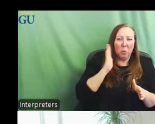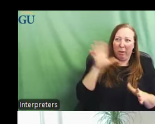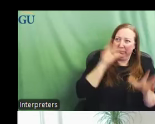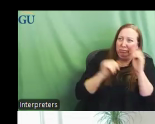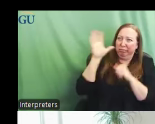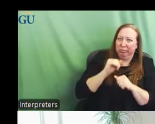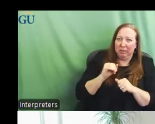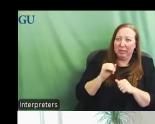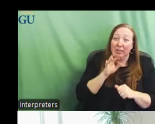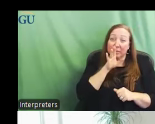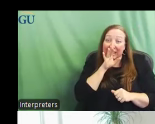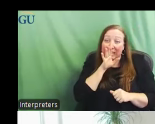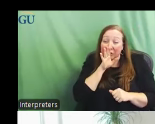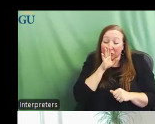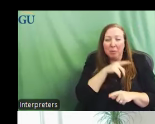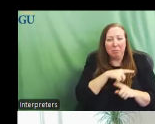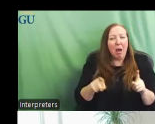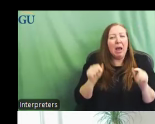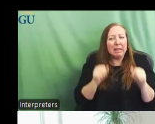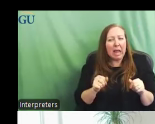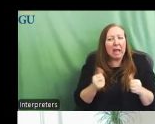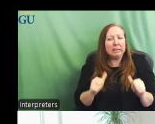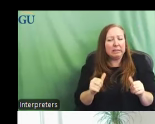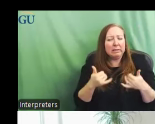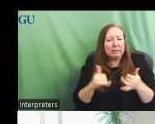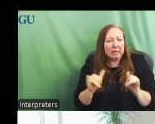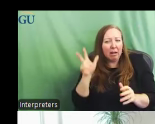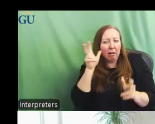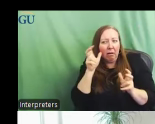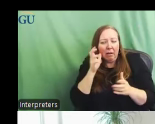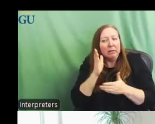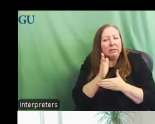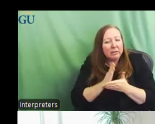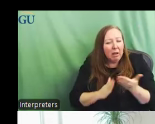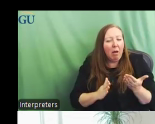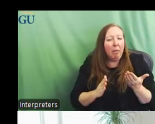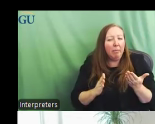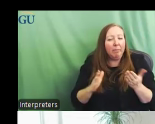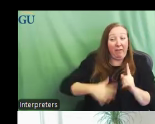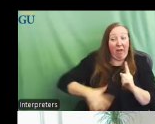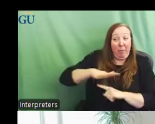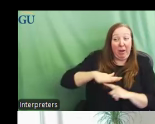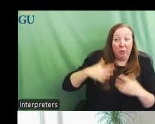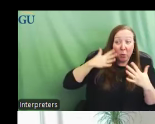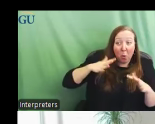sounds. So we know that that configuration is important, whether it's relatively flat, sloping, what level it